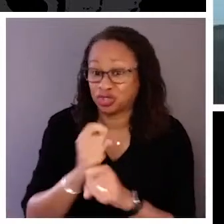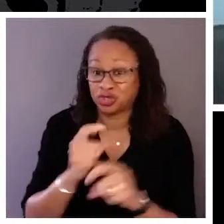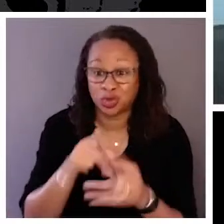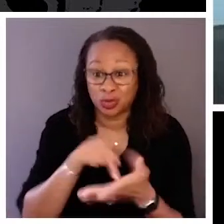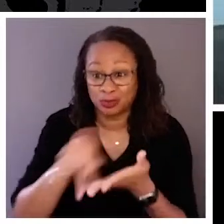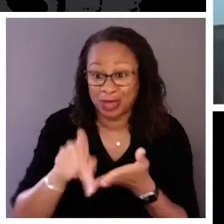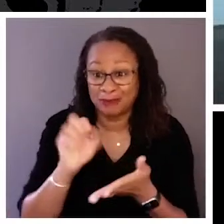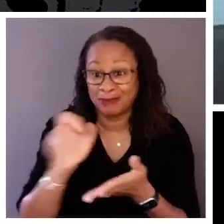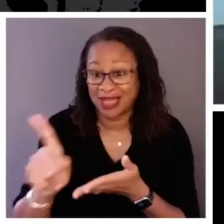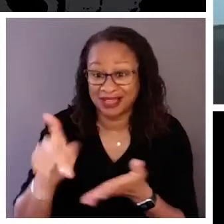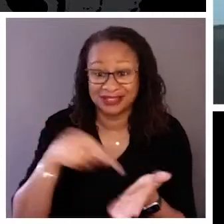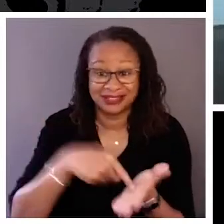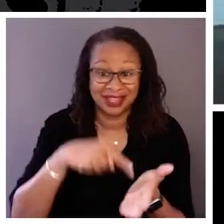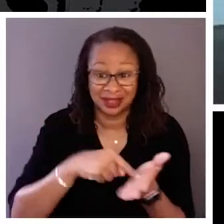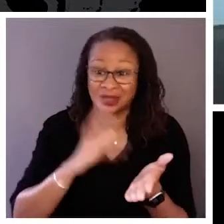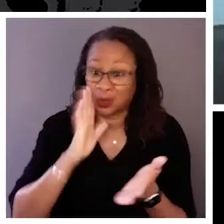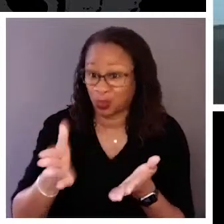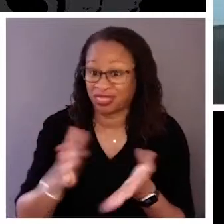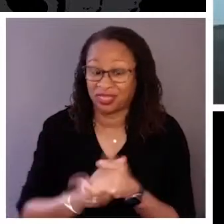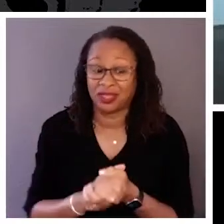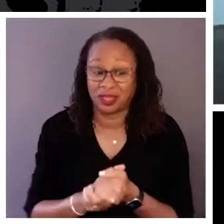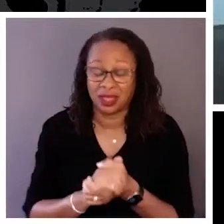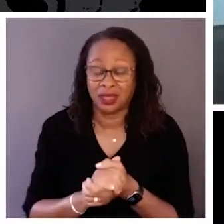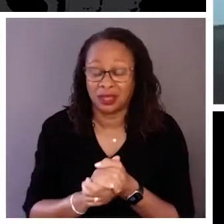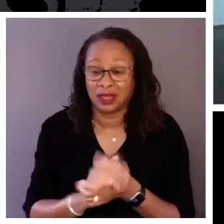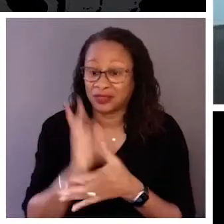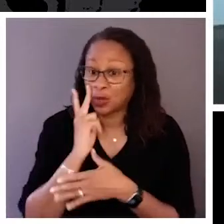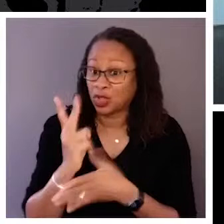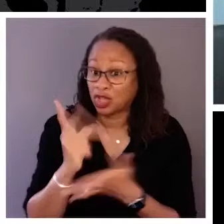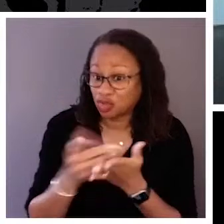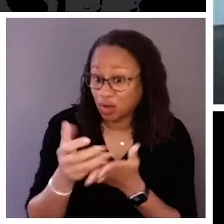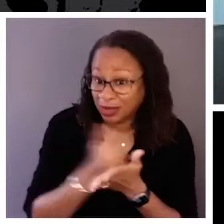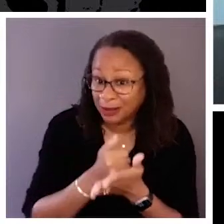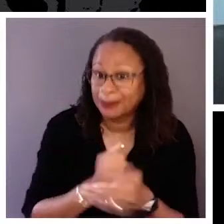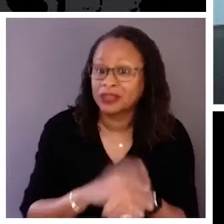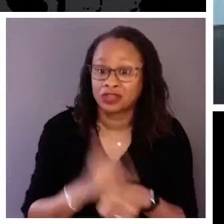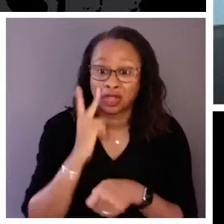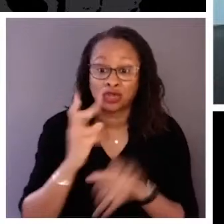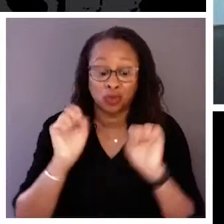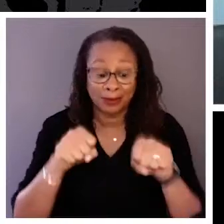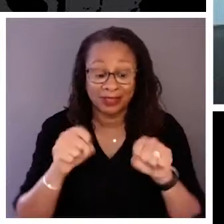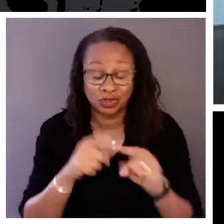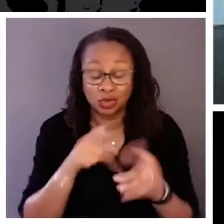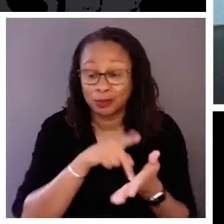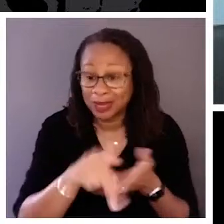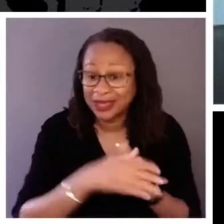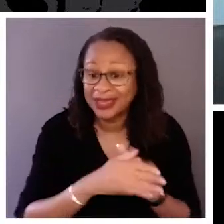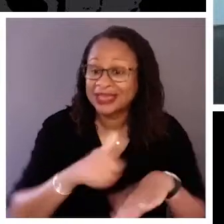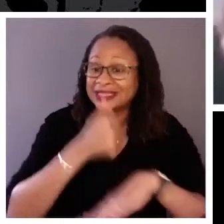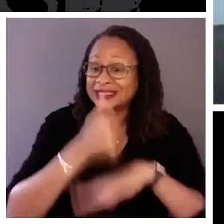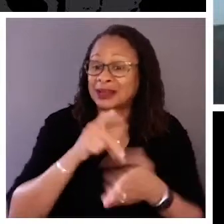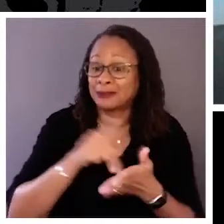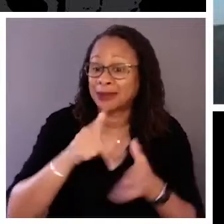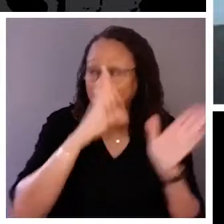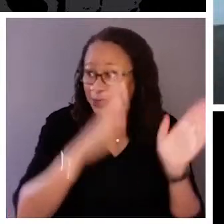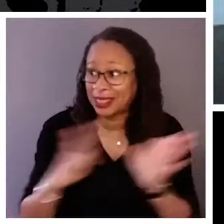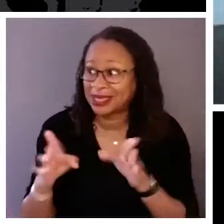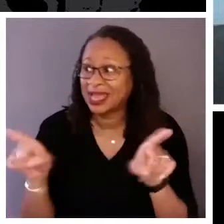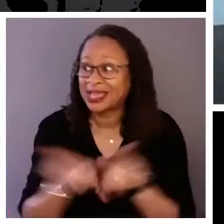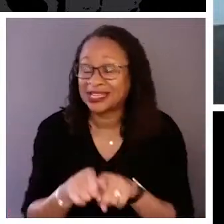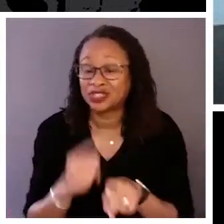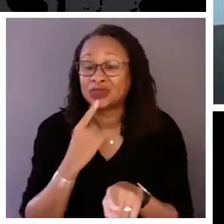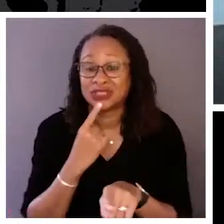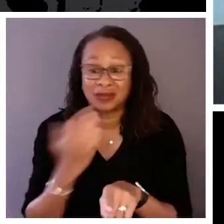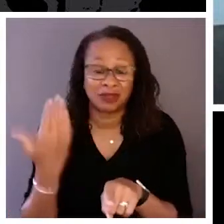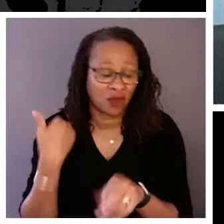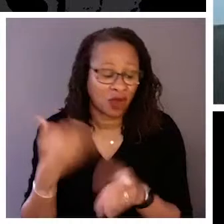debt. They'll look at your income, they'll look at your ability to pay, they'll set up a payment plan. And as you said, Ben, often